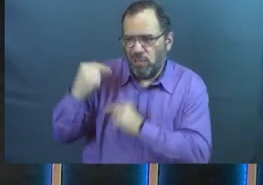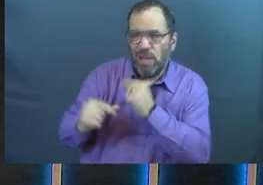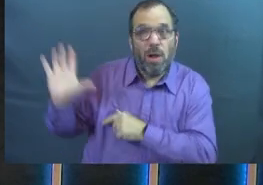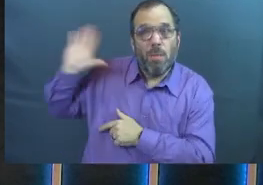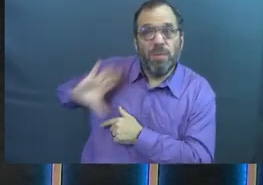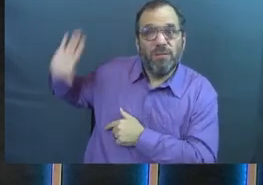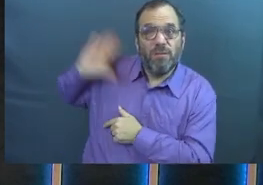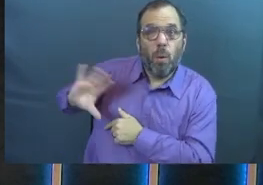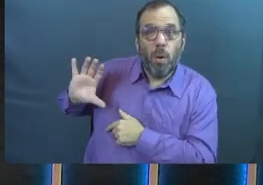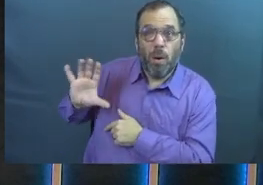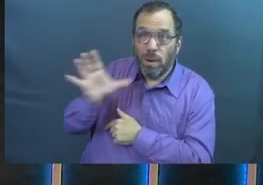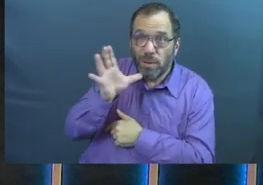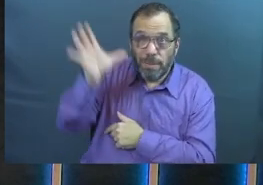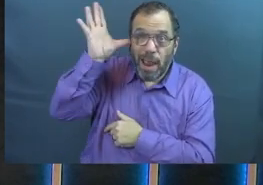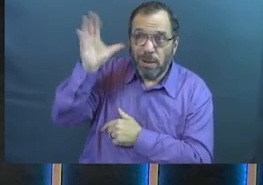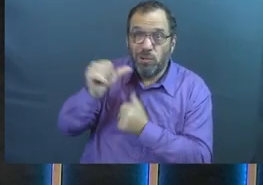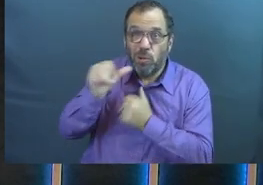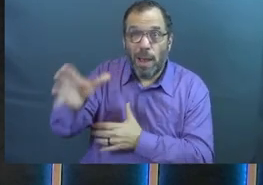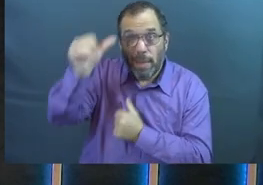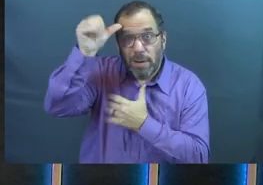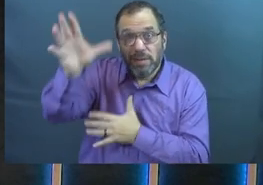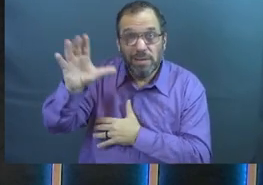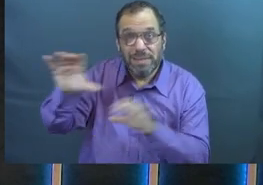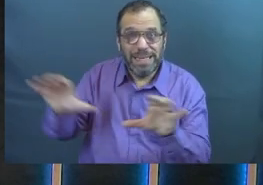generations before you have done.